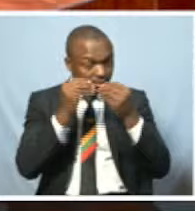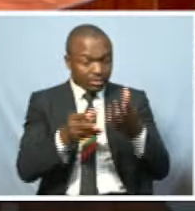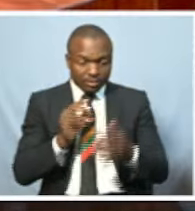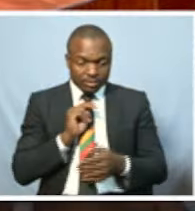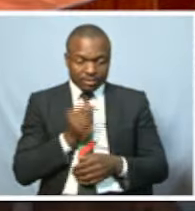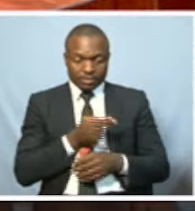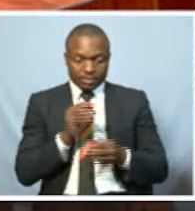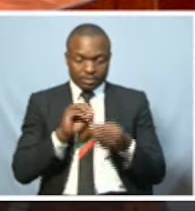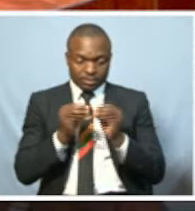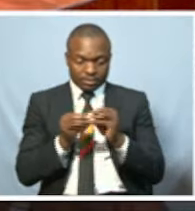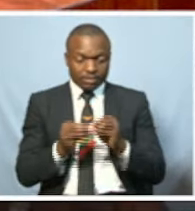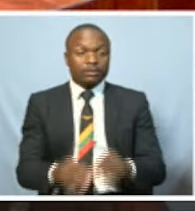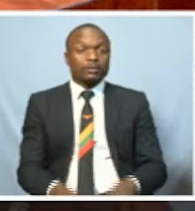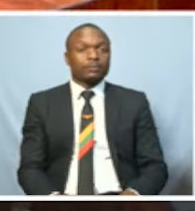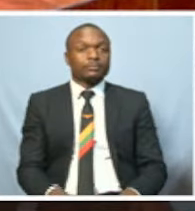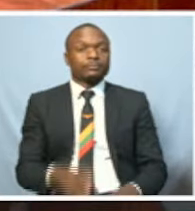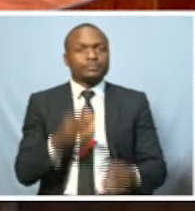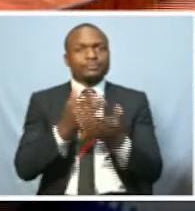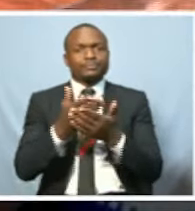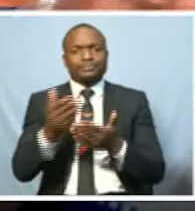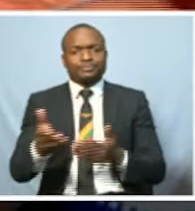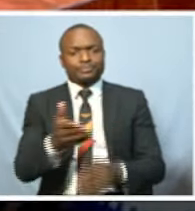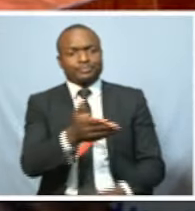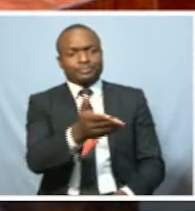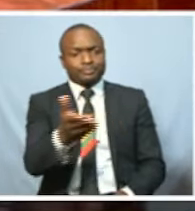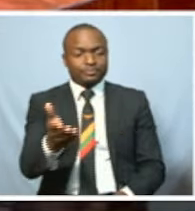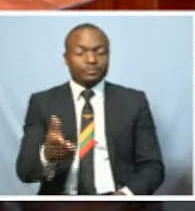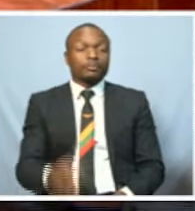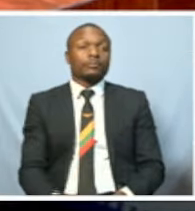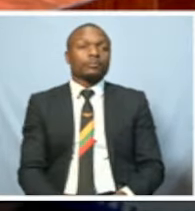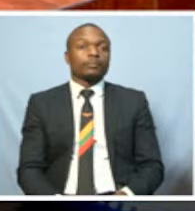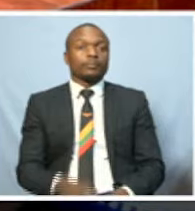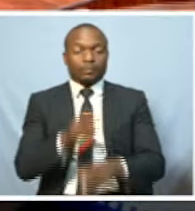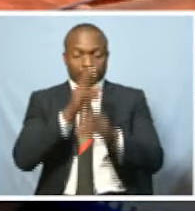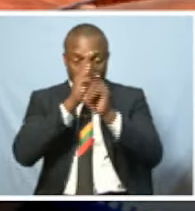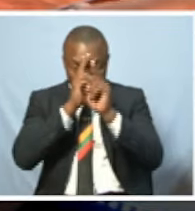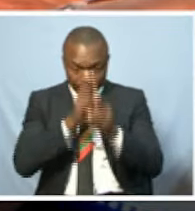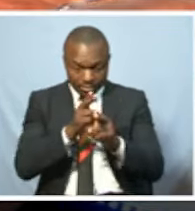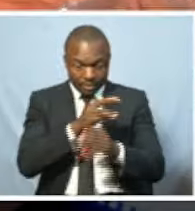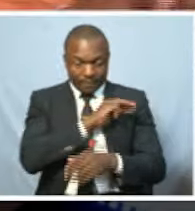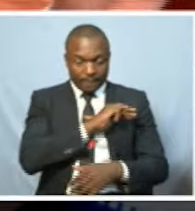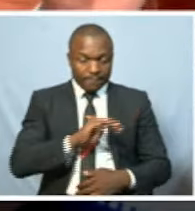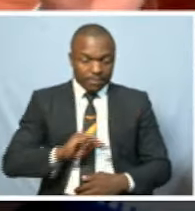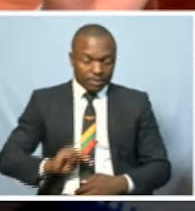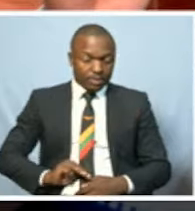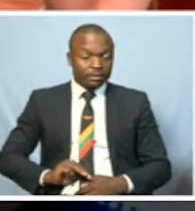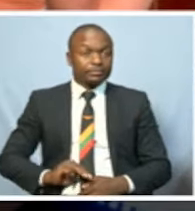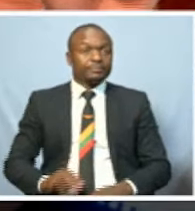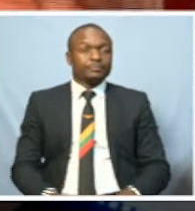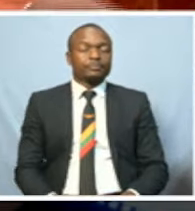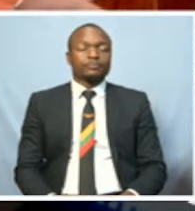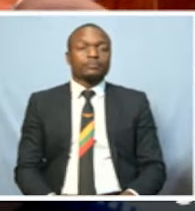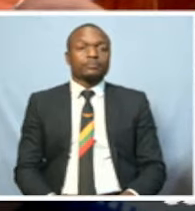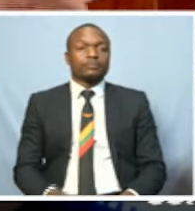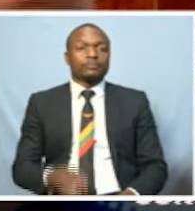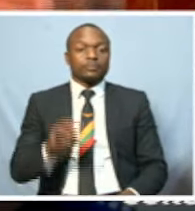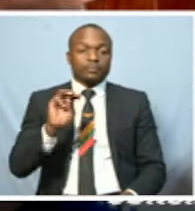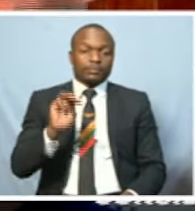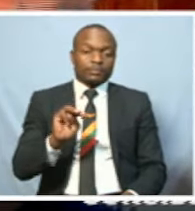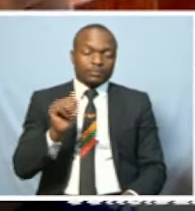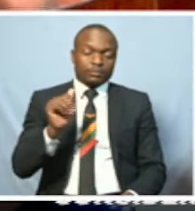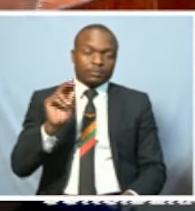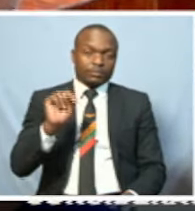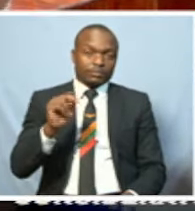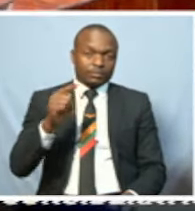figures. Procurement. The honourable member for Mangango was